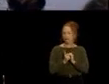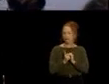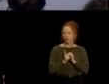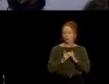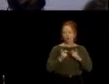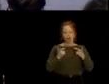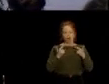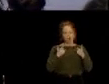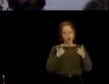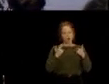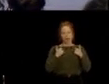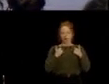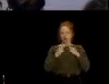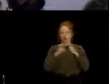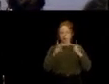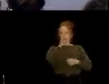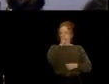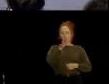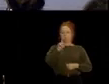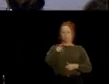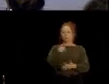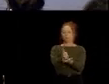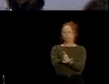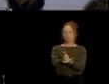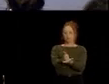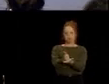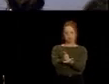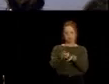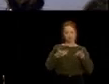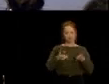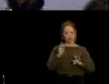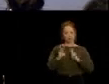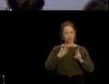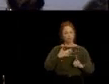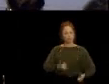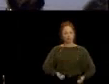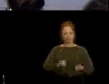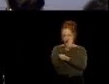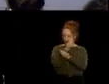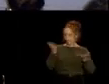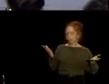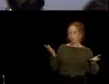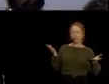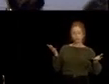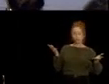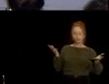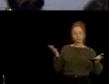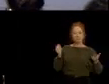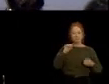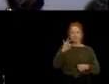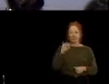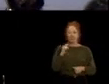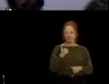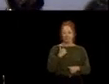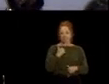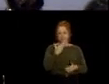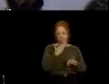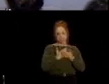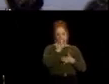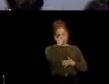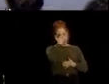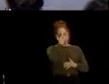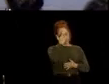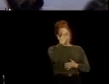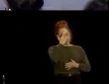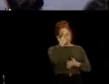help and letting the people in my life know that when I'm not doing well, I'm very